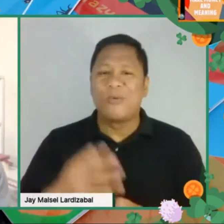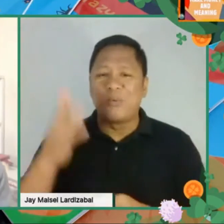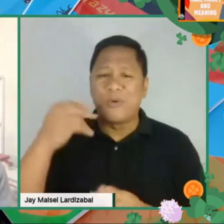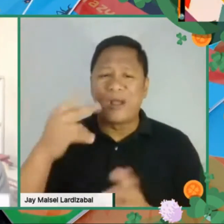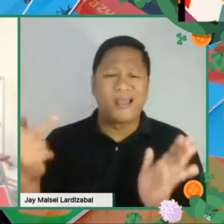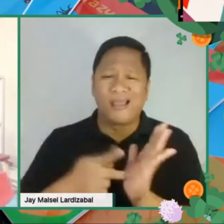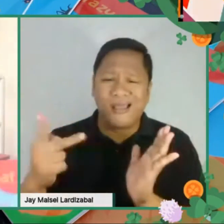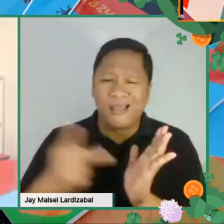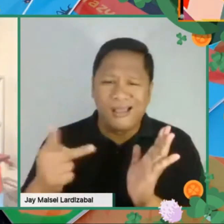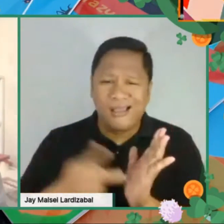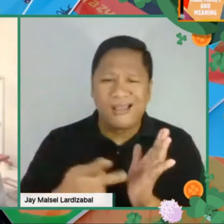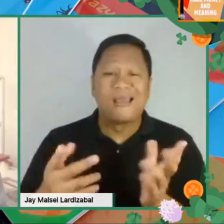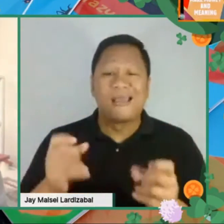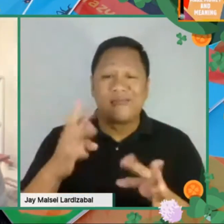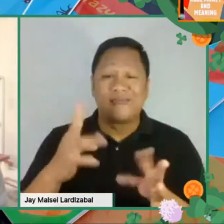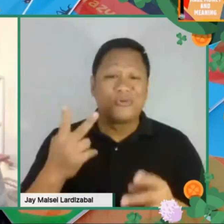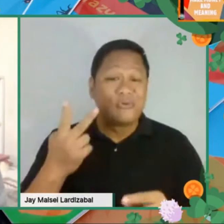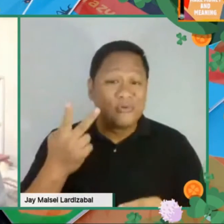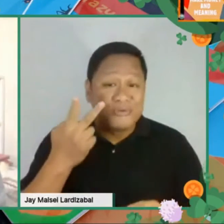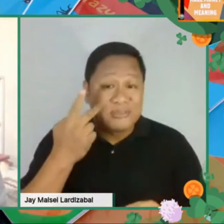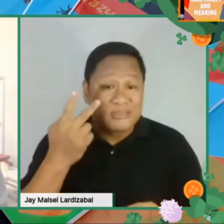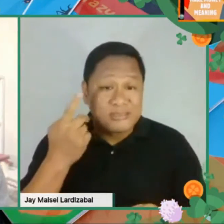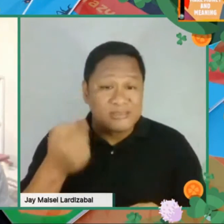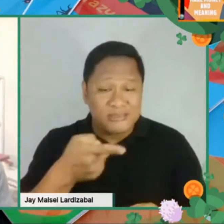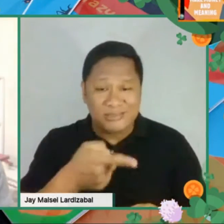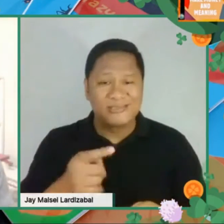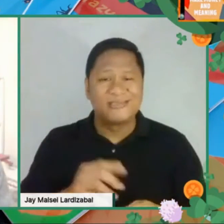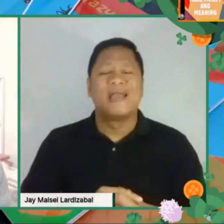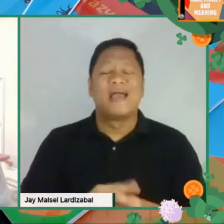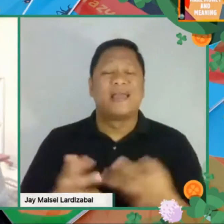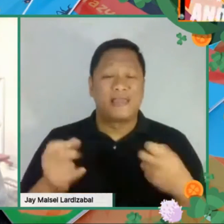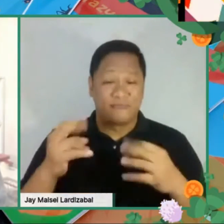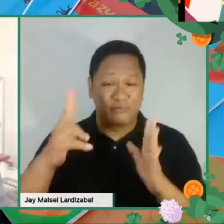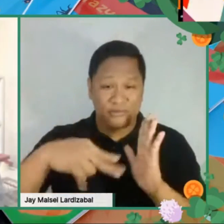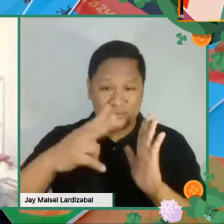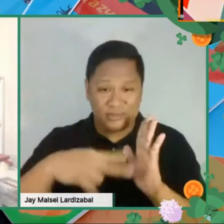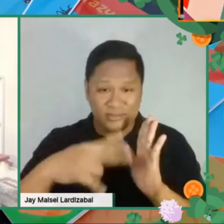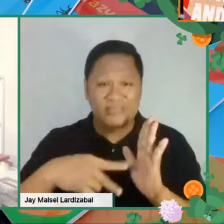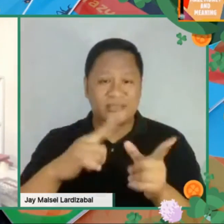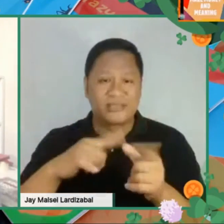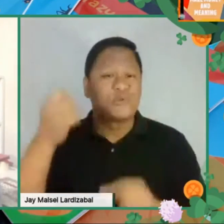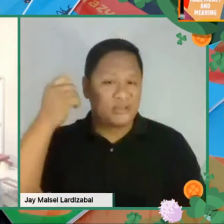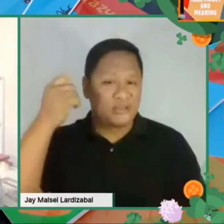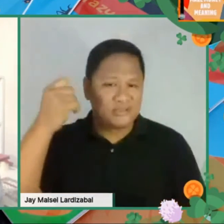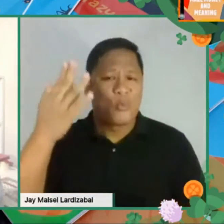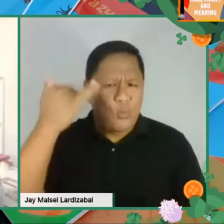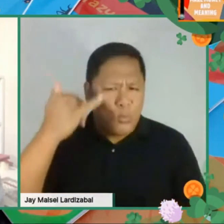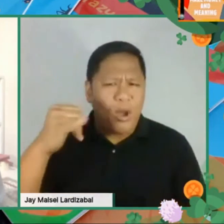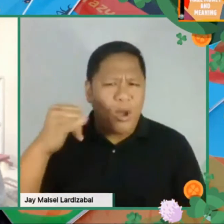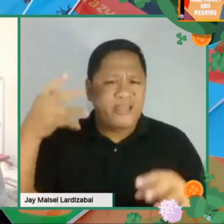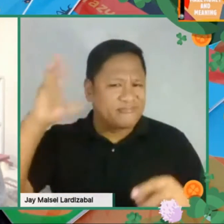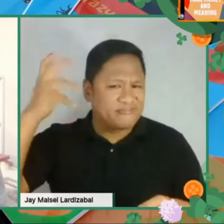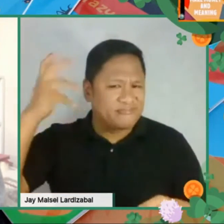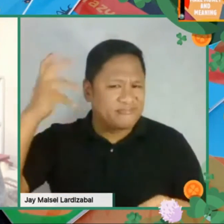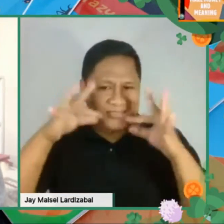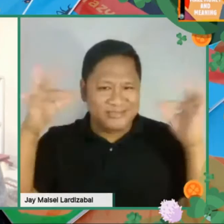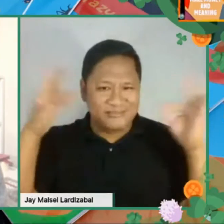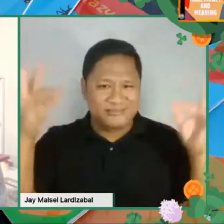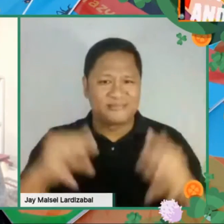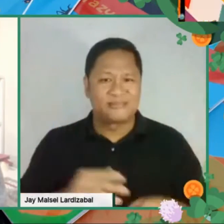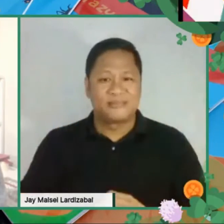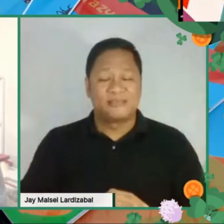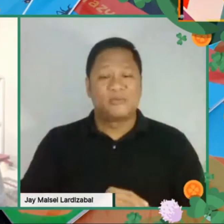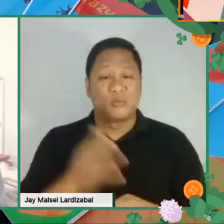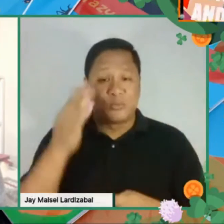Pag nabasa nila yung book, then they will, they will understand why um, Mhm. the